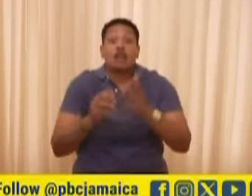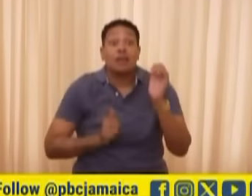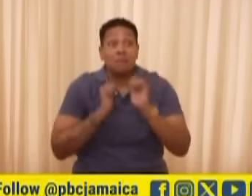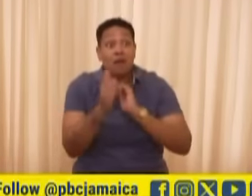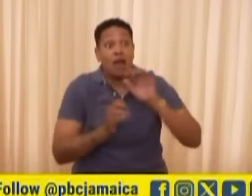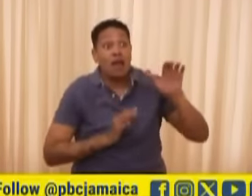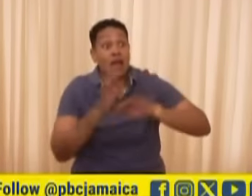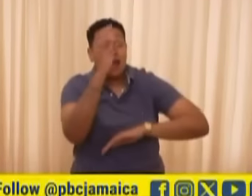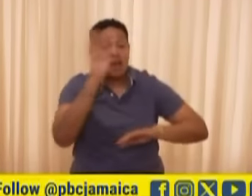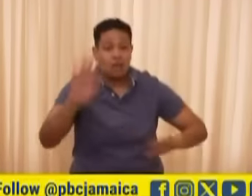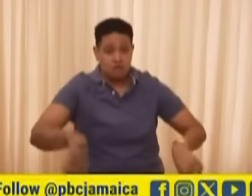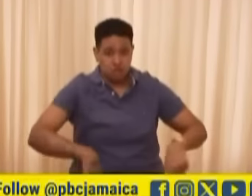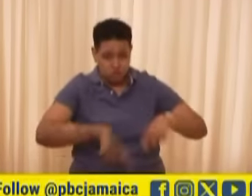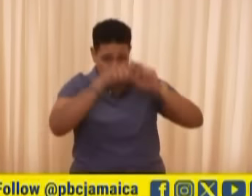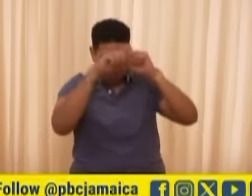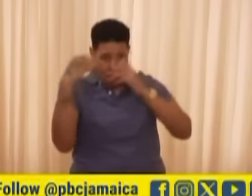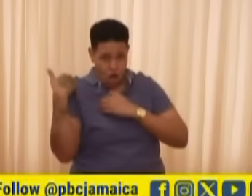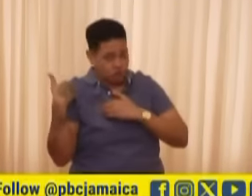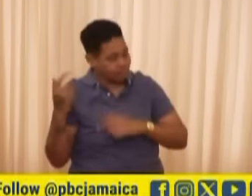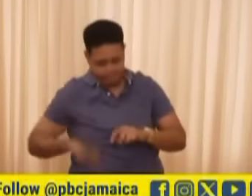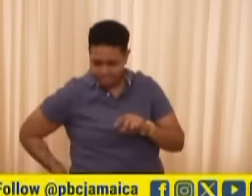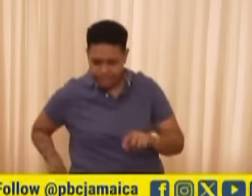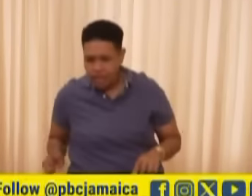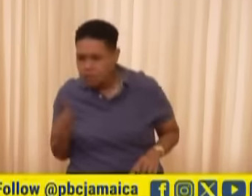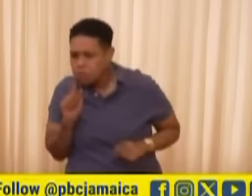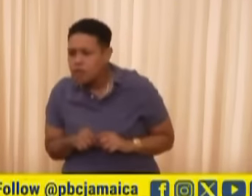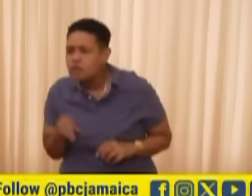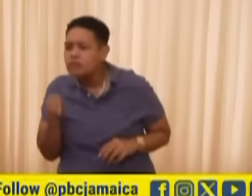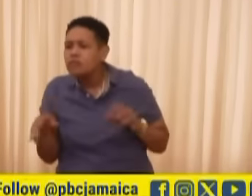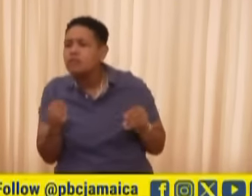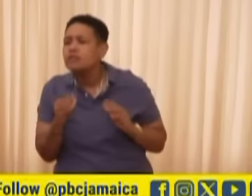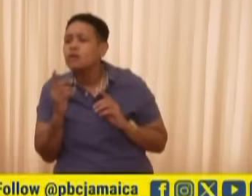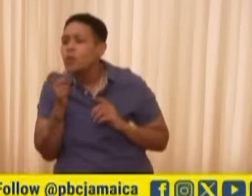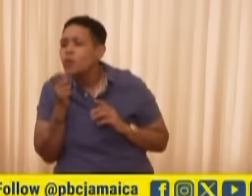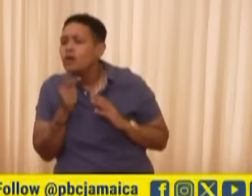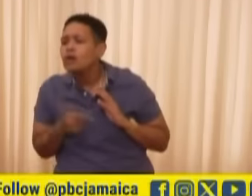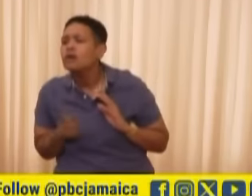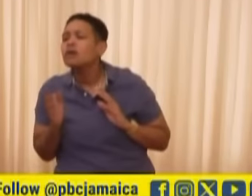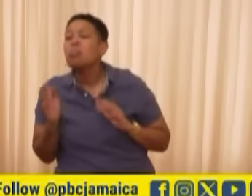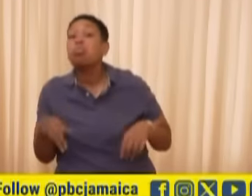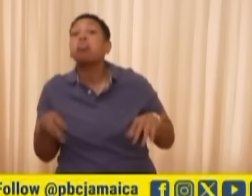can't suspend accountability. So keep your identification safe.